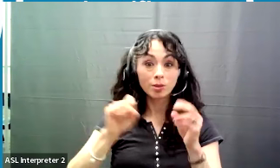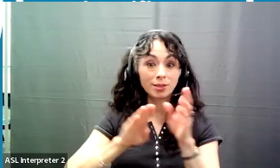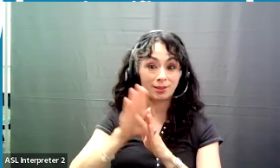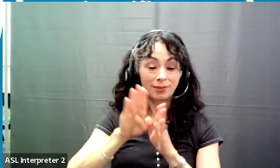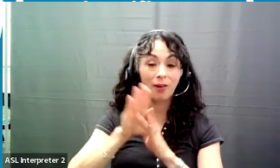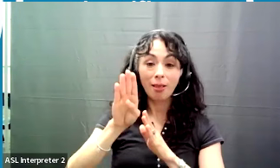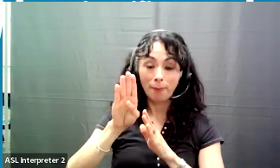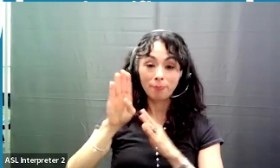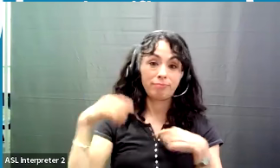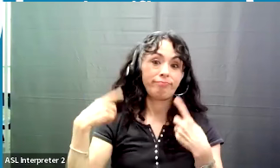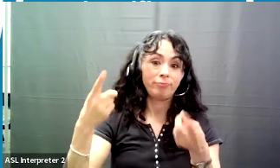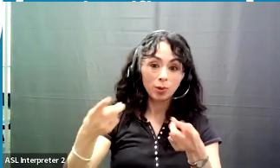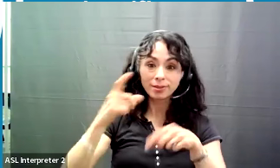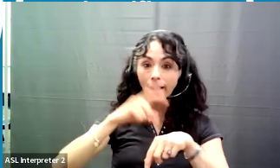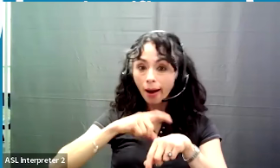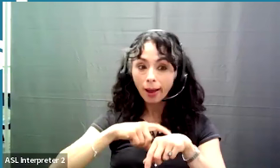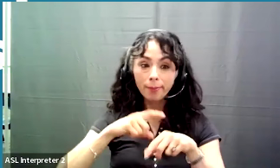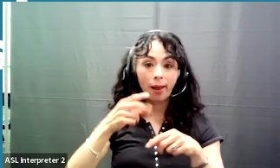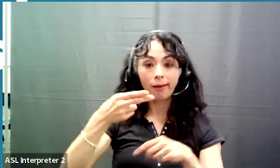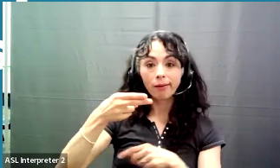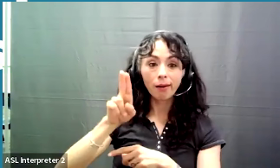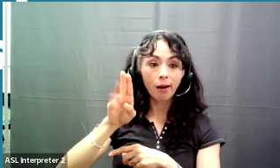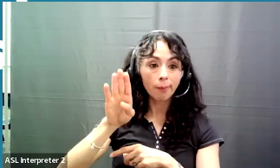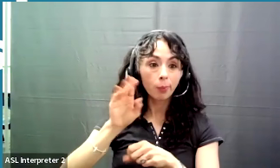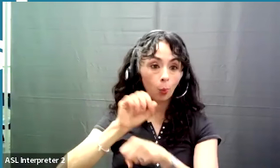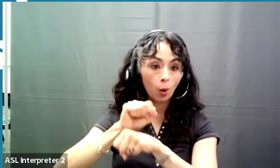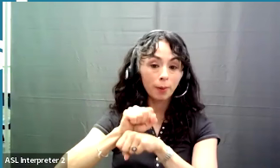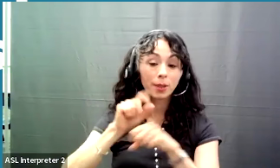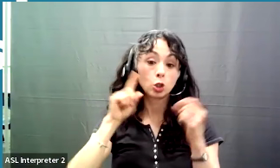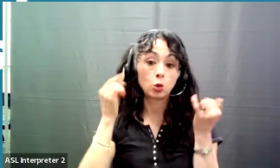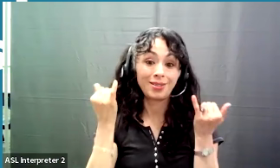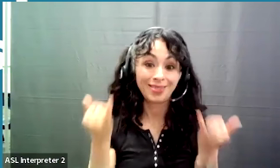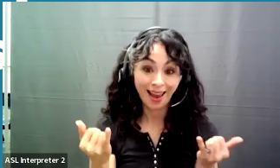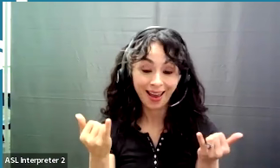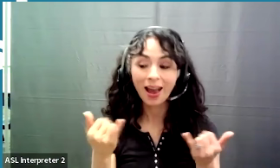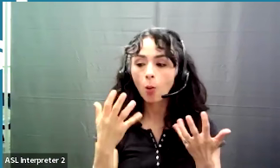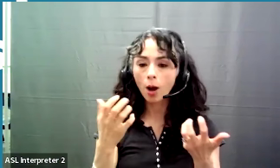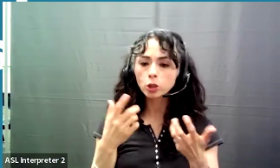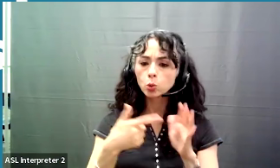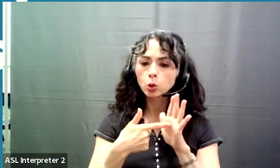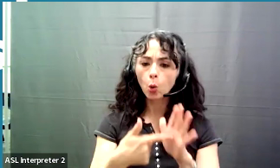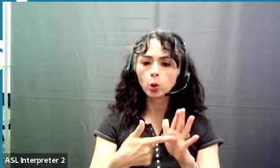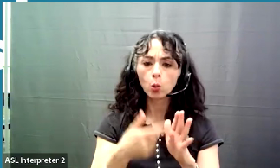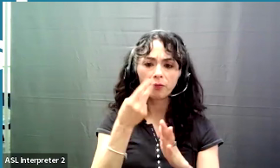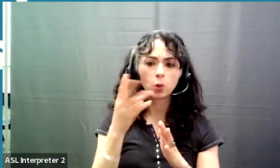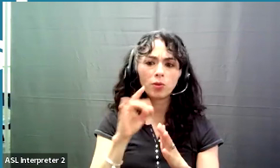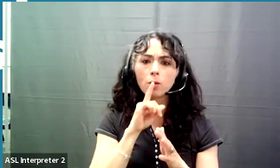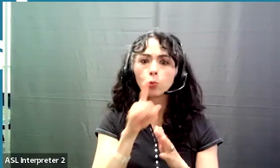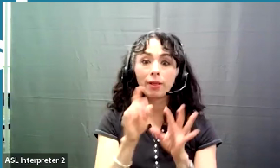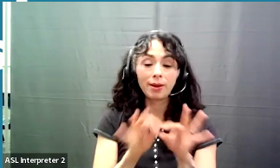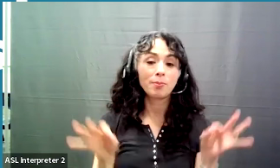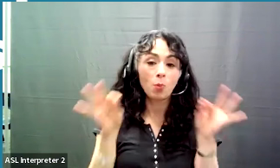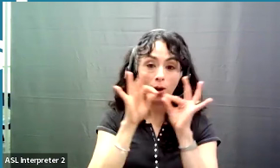throughout our time and the hub work. But today, I just want to talk about some that are very important